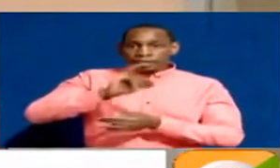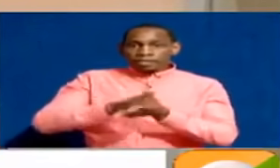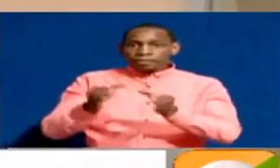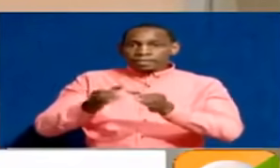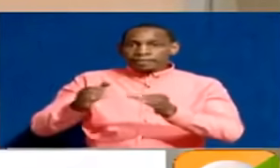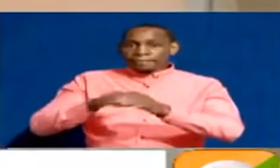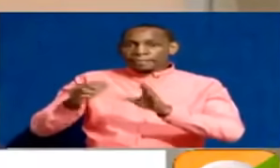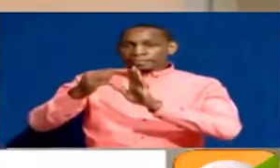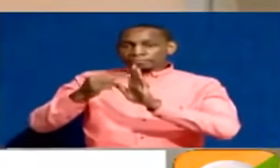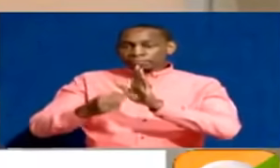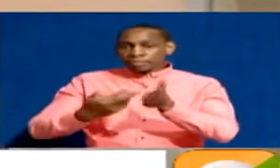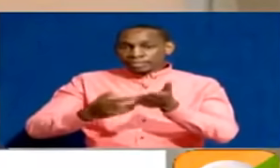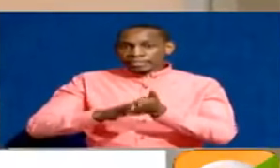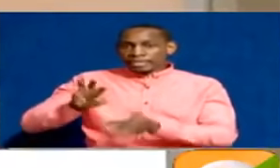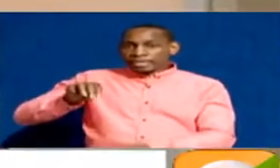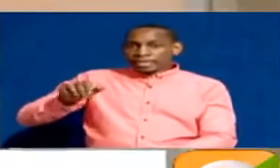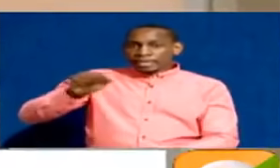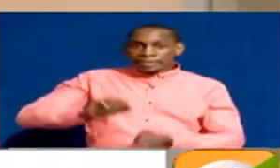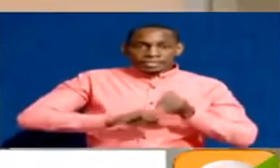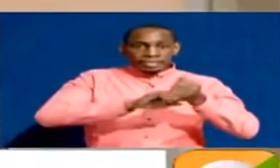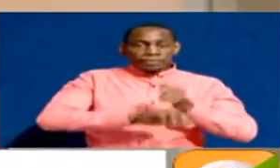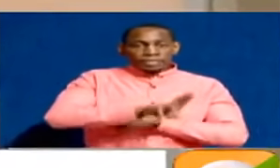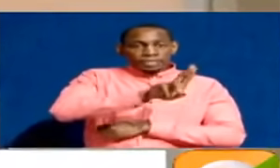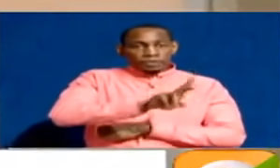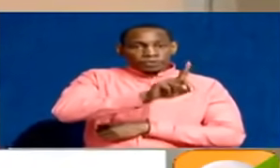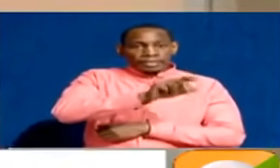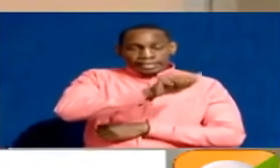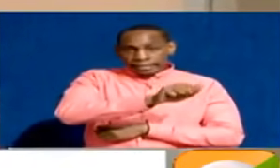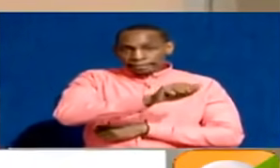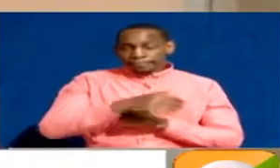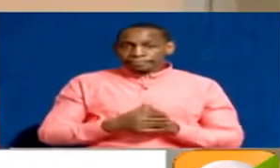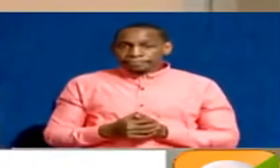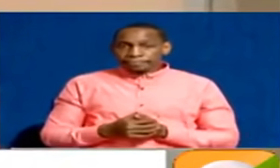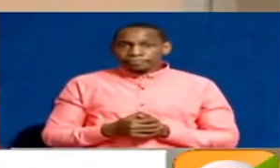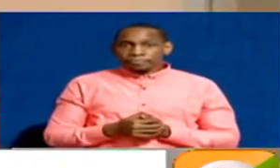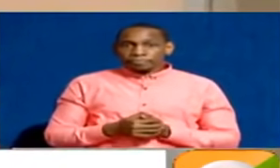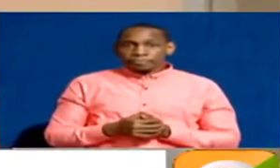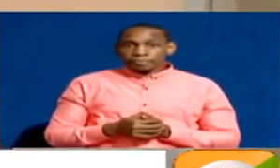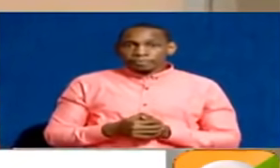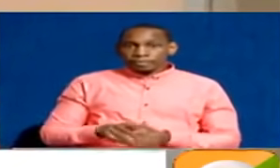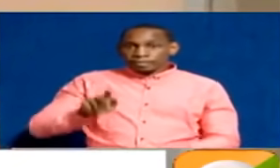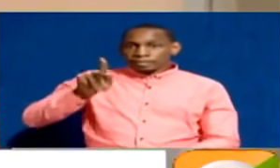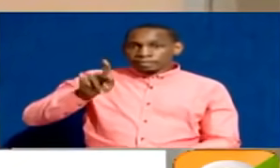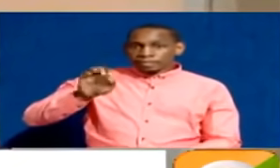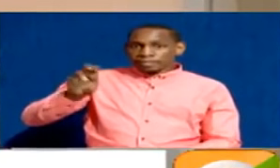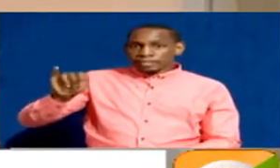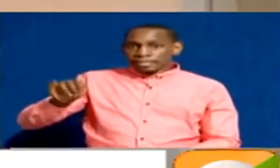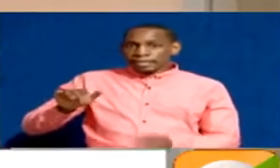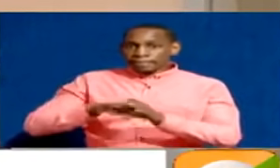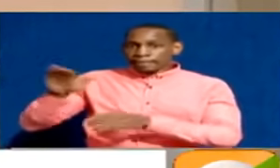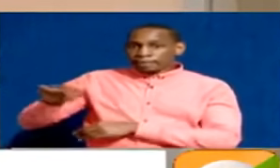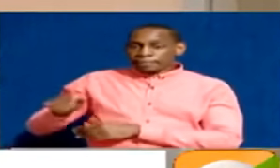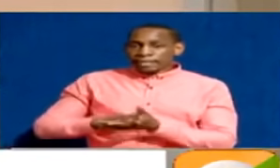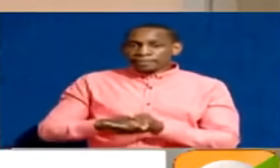Party membership register MPs supporting the United Democratic Alliance, UDA. Kieni Member of Parliament Kanini